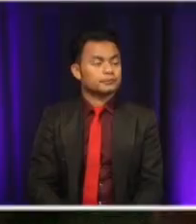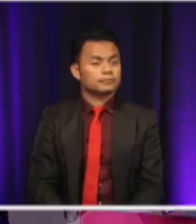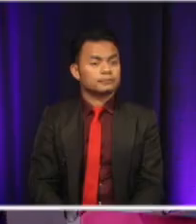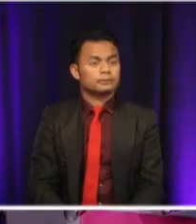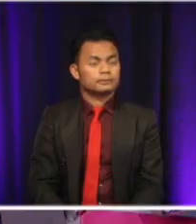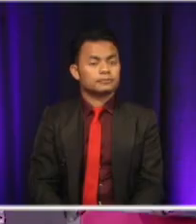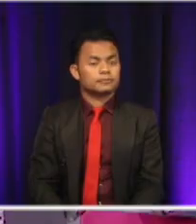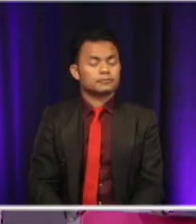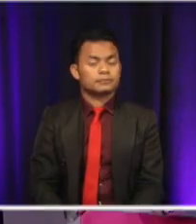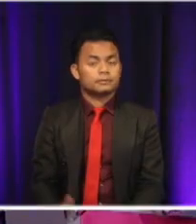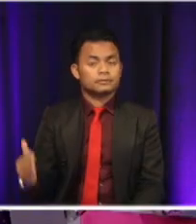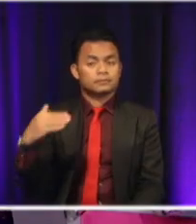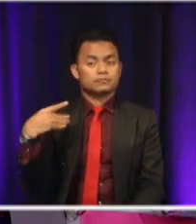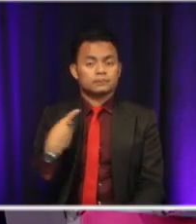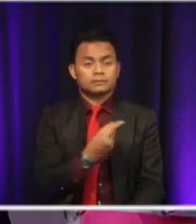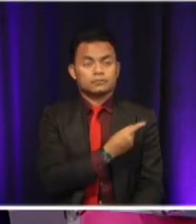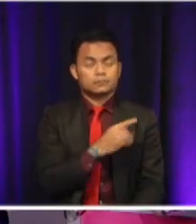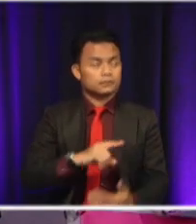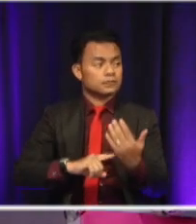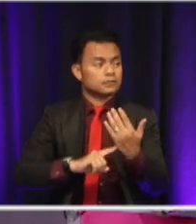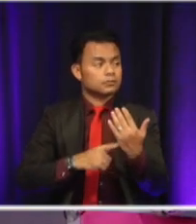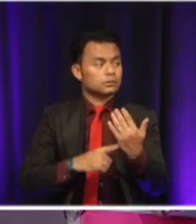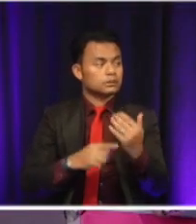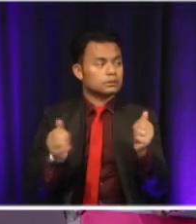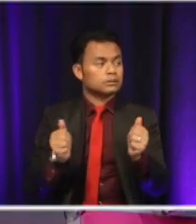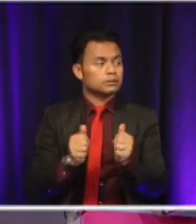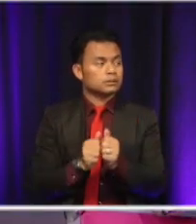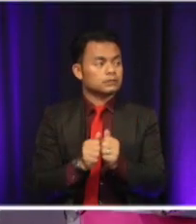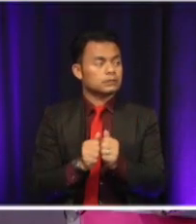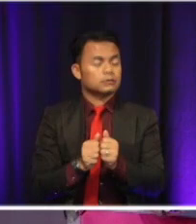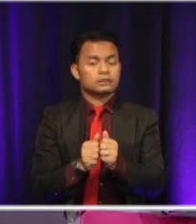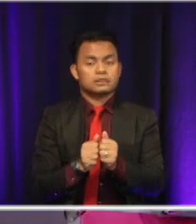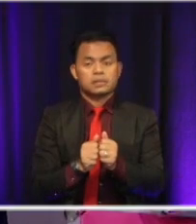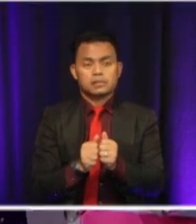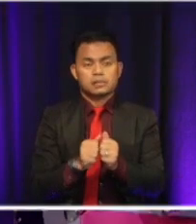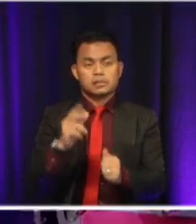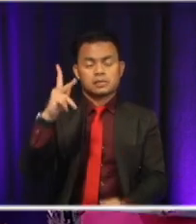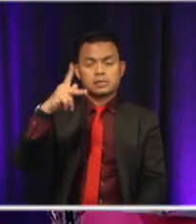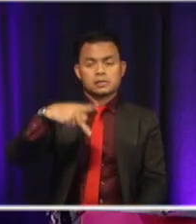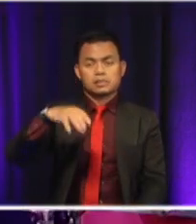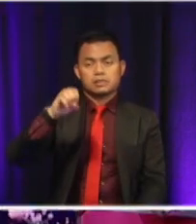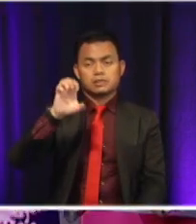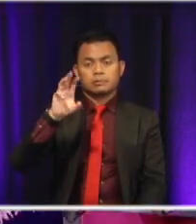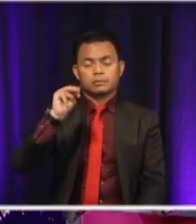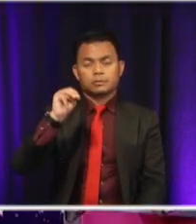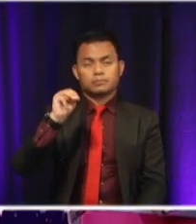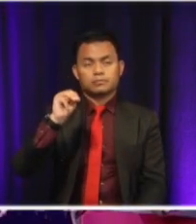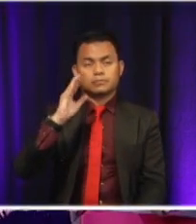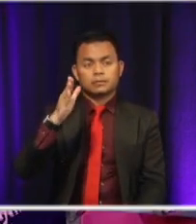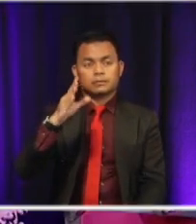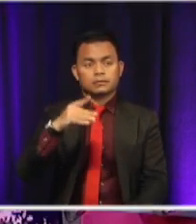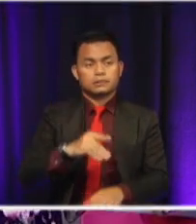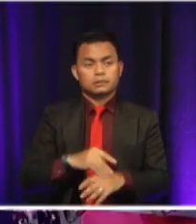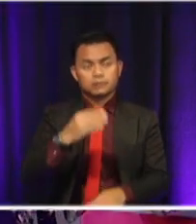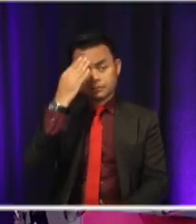Let's start with daffodils, all right? The poem will be provided and